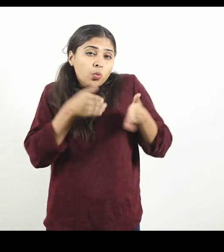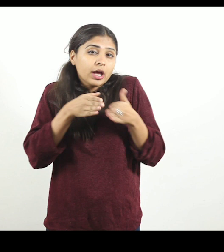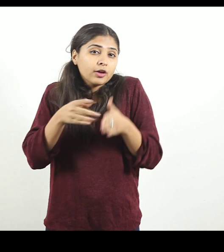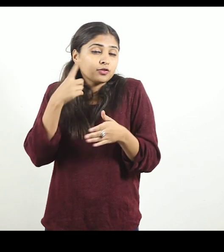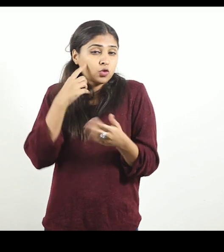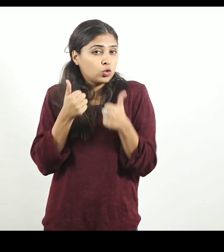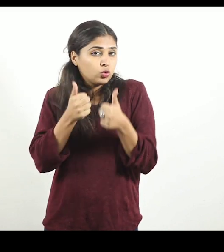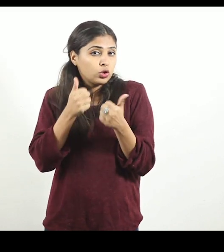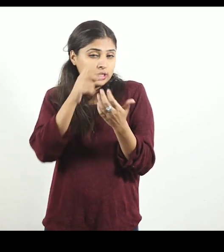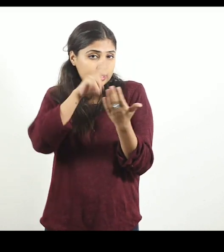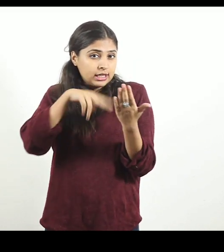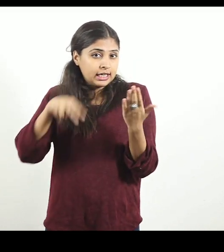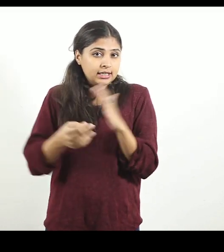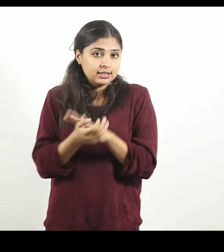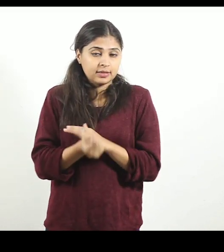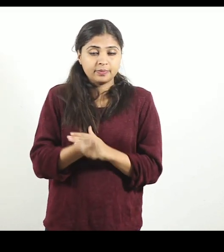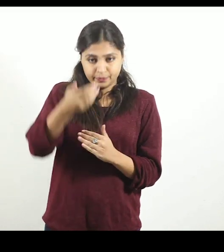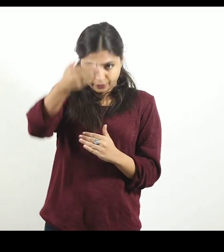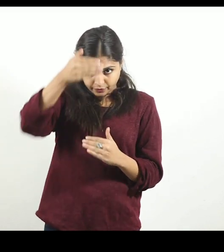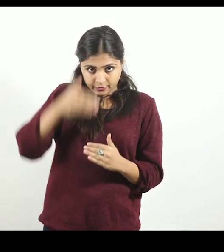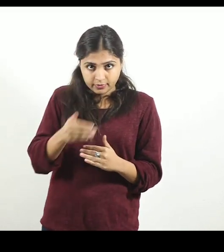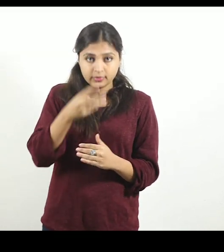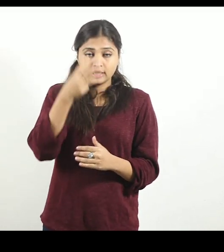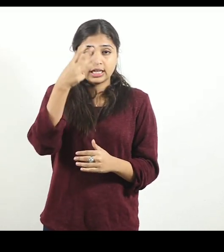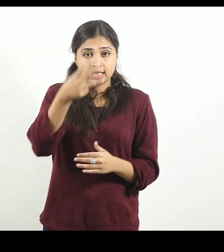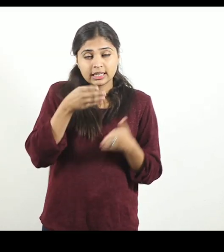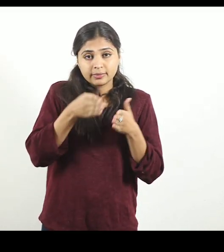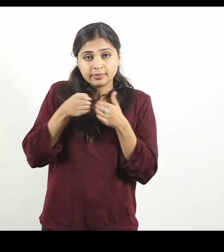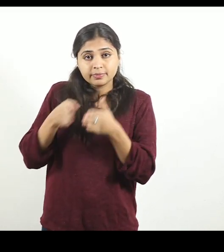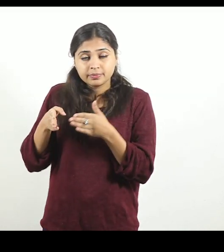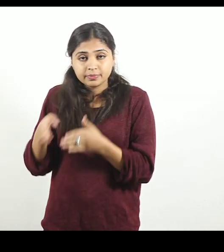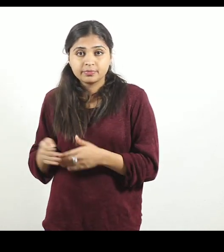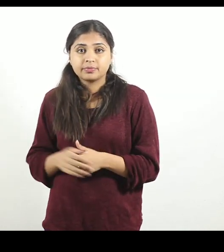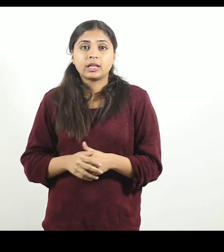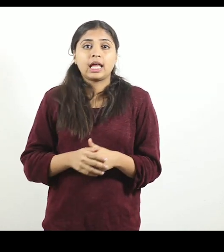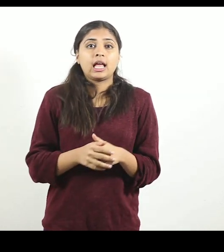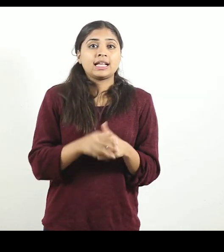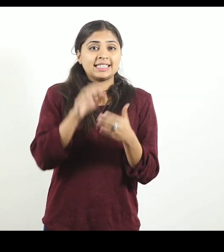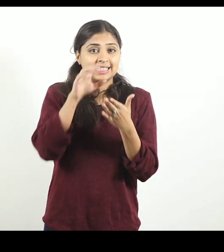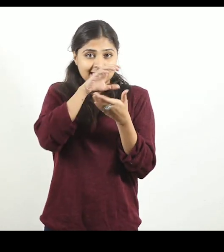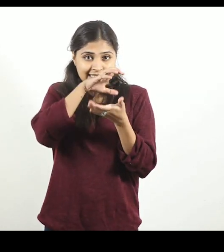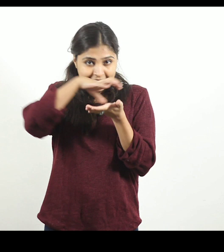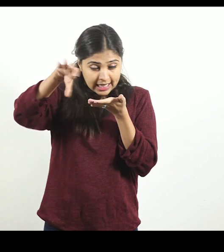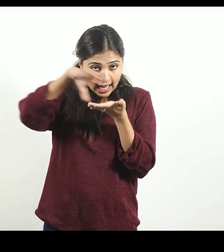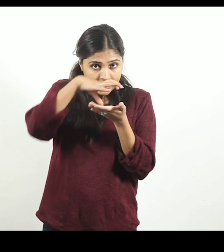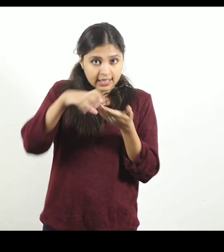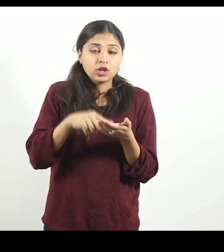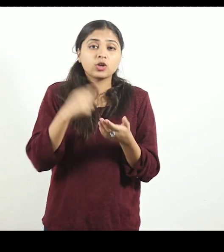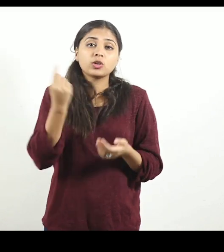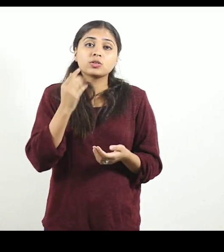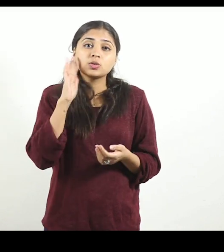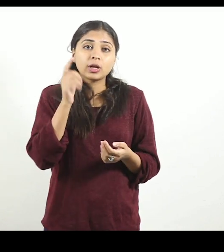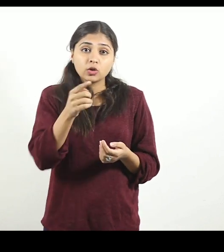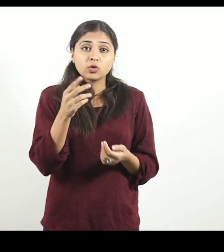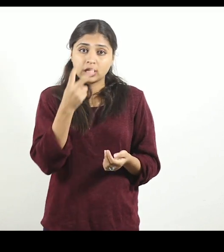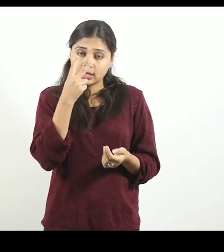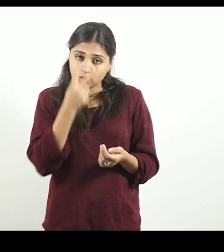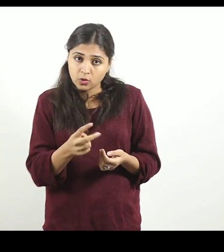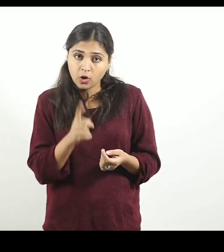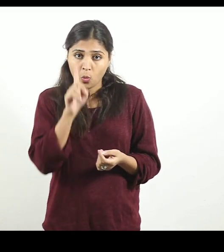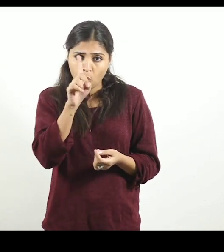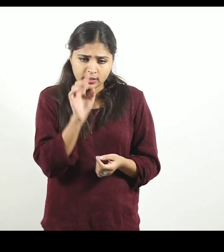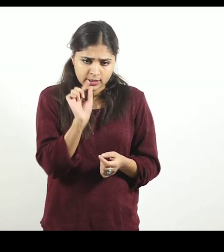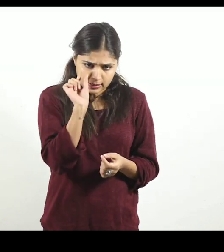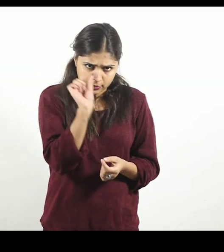Below given are 3 techniques for effective reading. Scanning. Scanning is used when you need to look for a